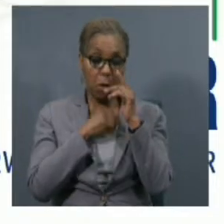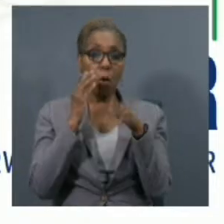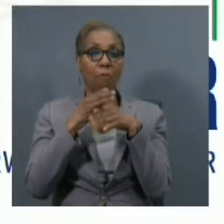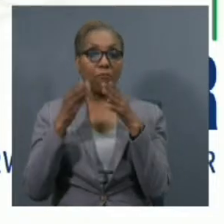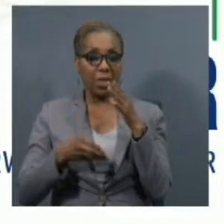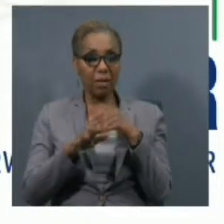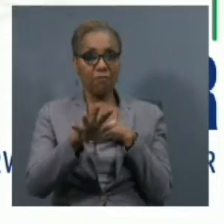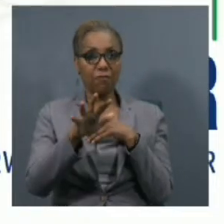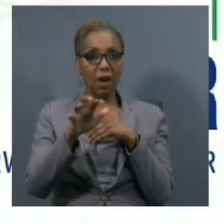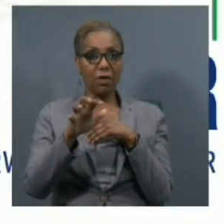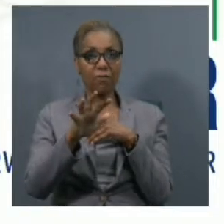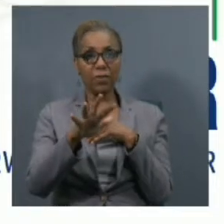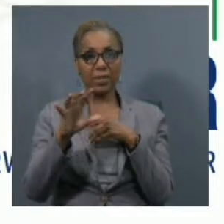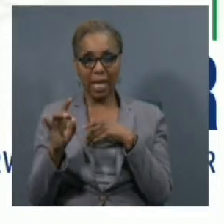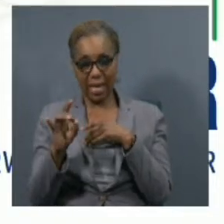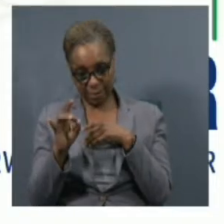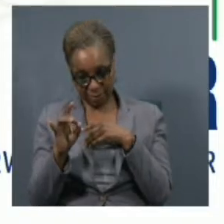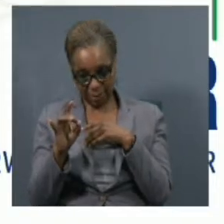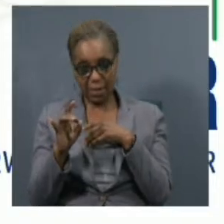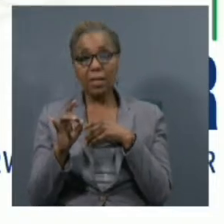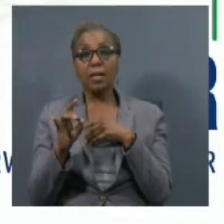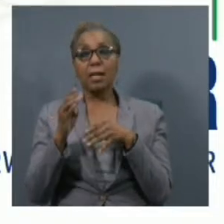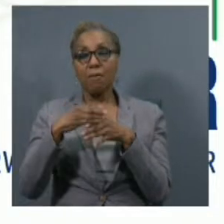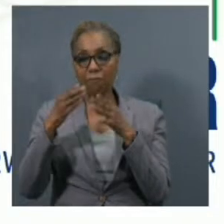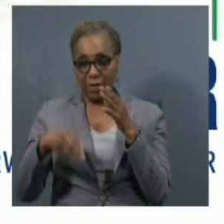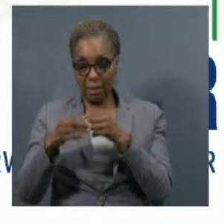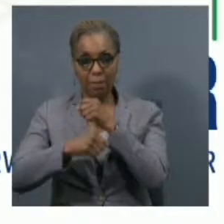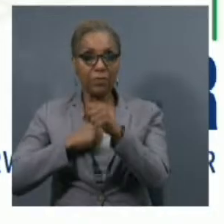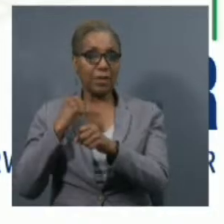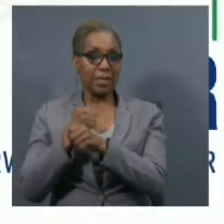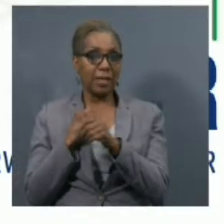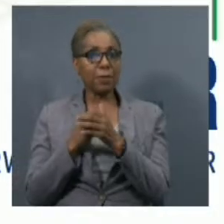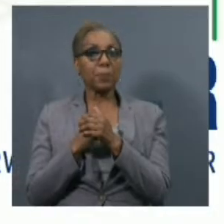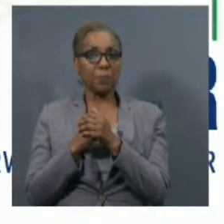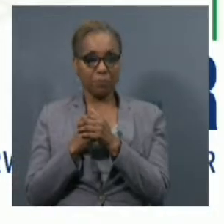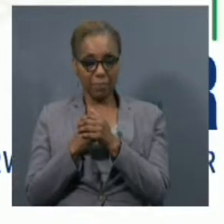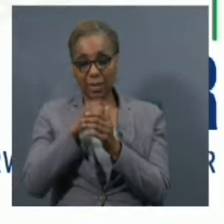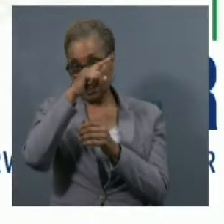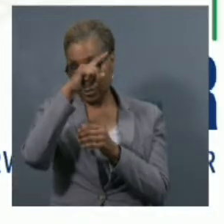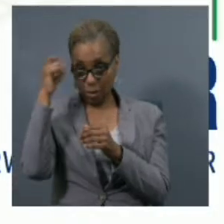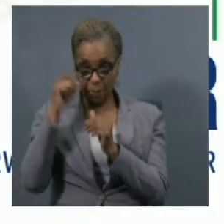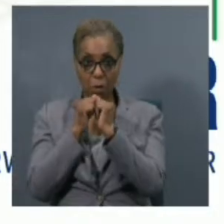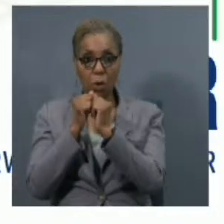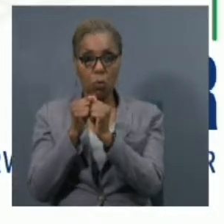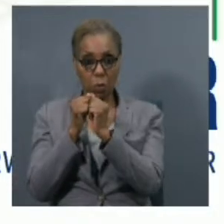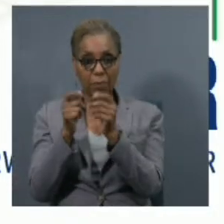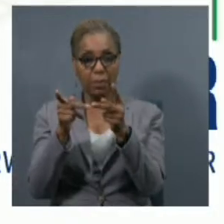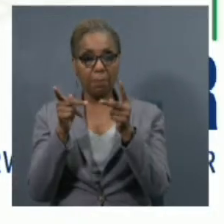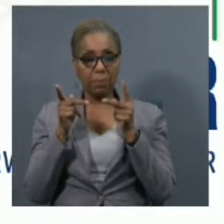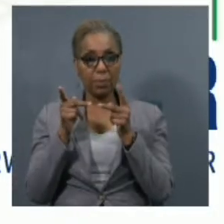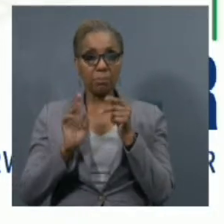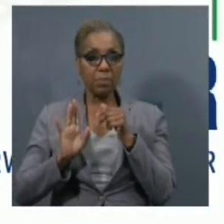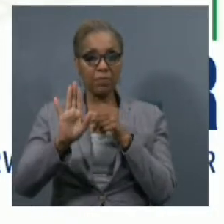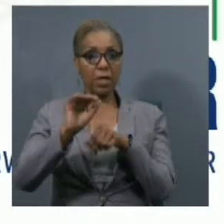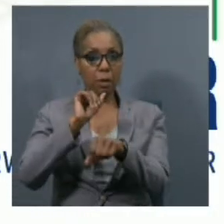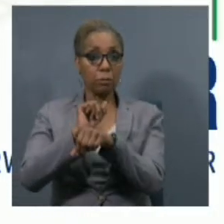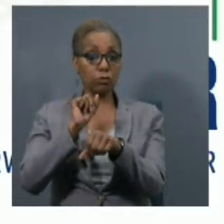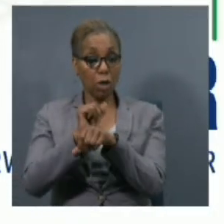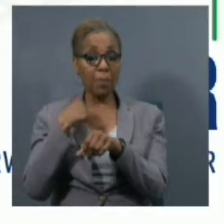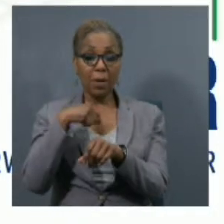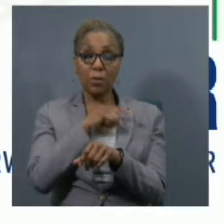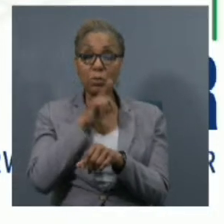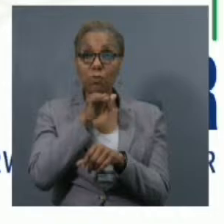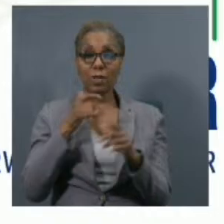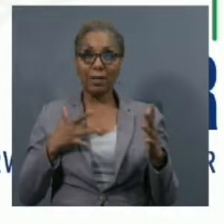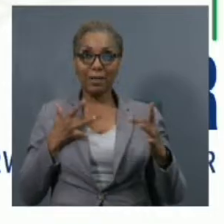finish 558 of those people actually finished the year or finish the summer with a position, with their job. So we're definitely